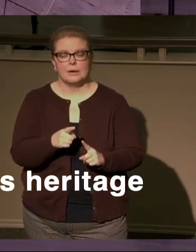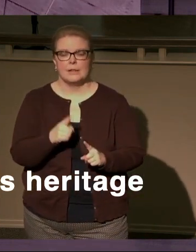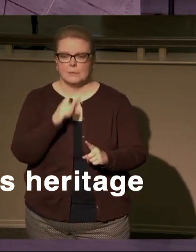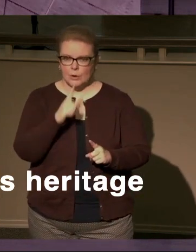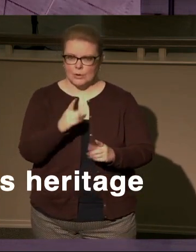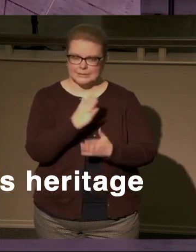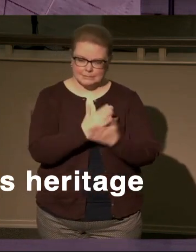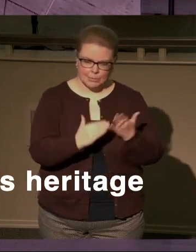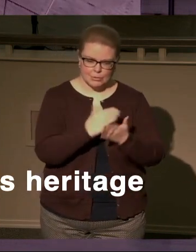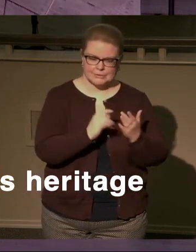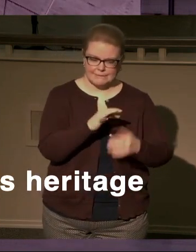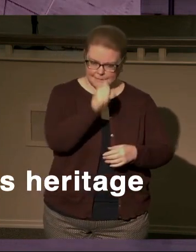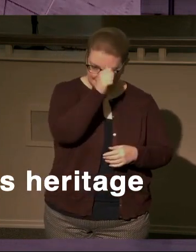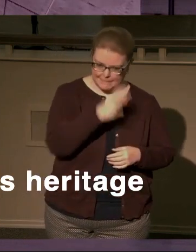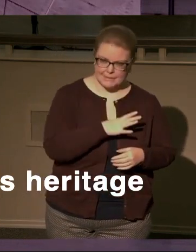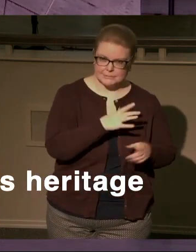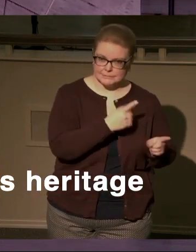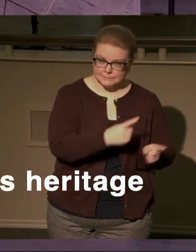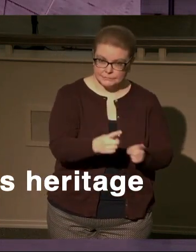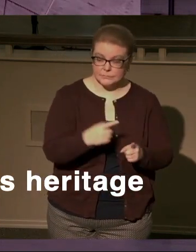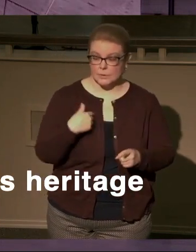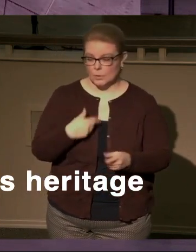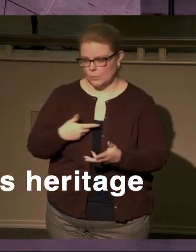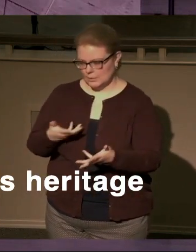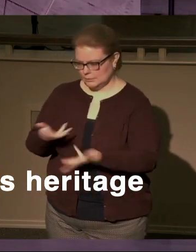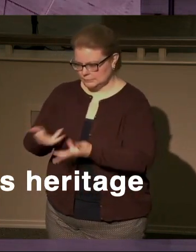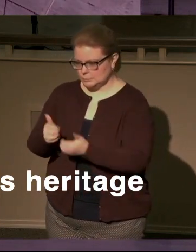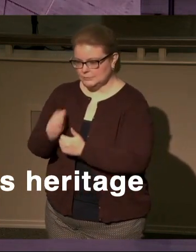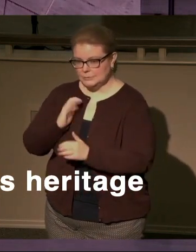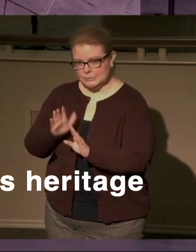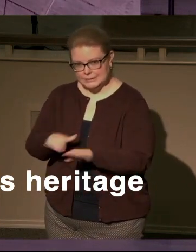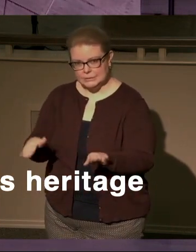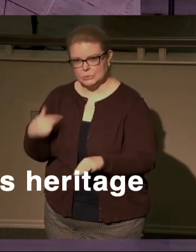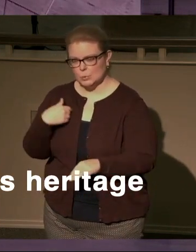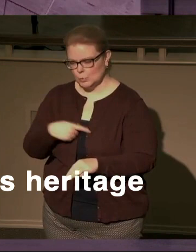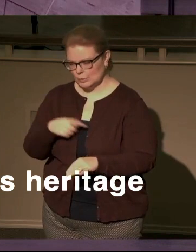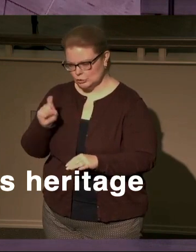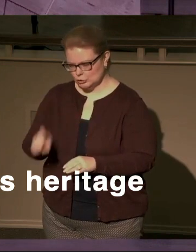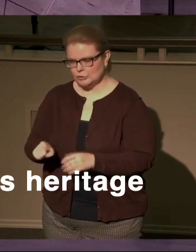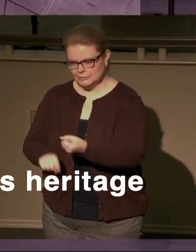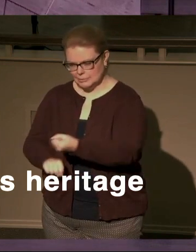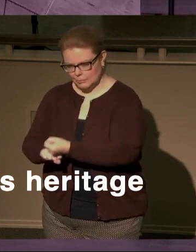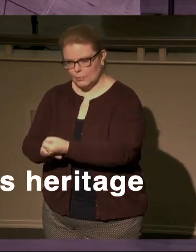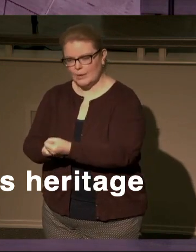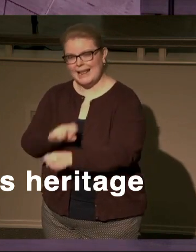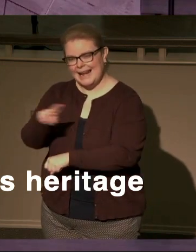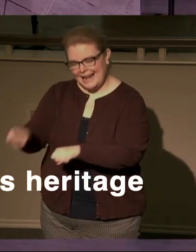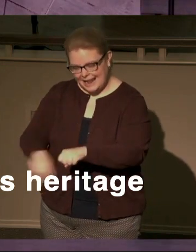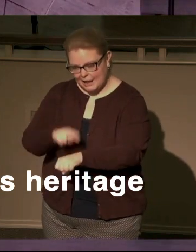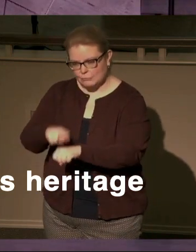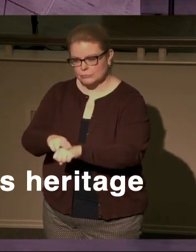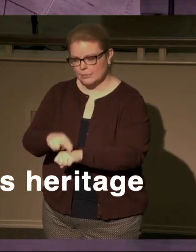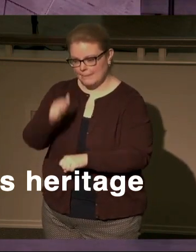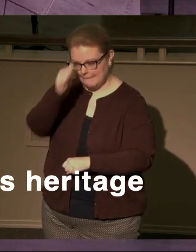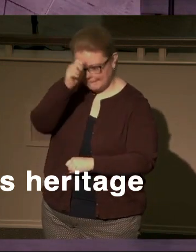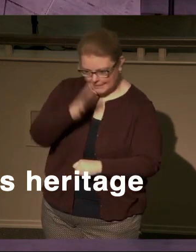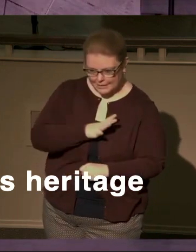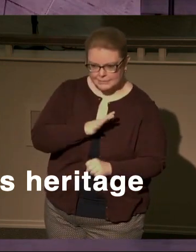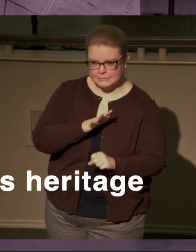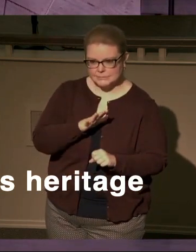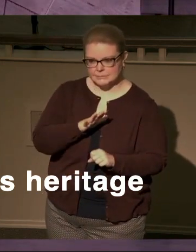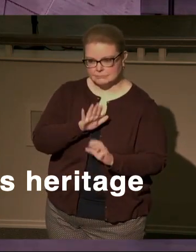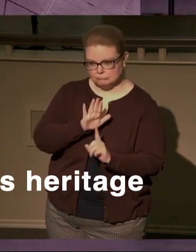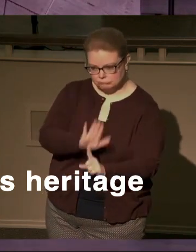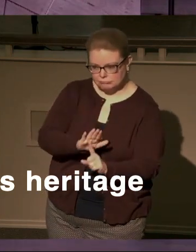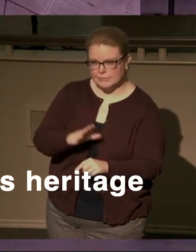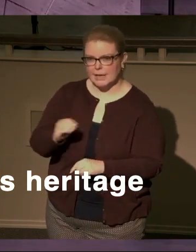of our culture. And so when we're dealing with our kids in really practical ways, we ought to endorse a natural masculinity and a natural